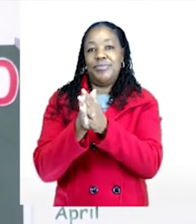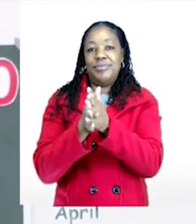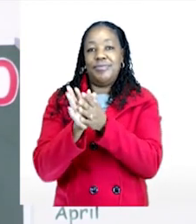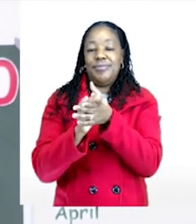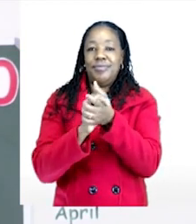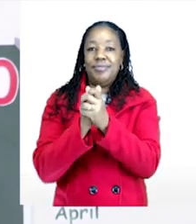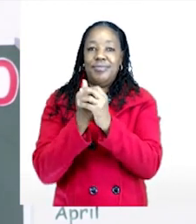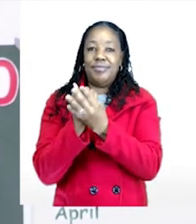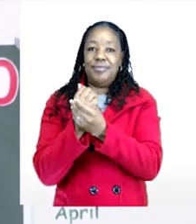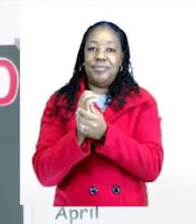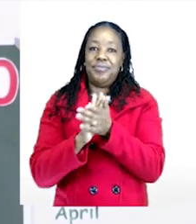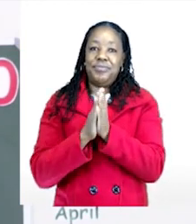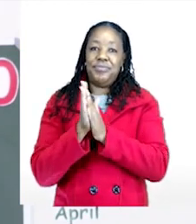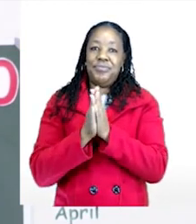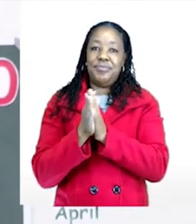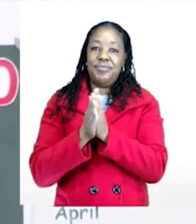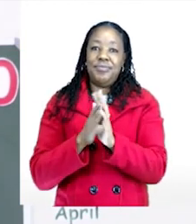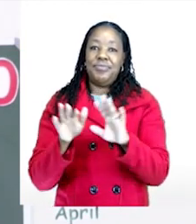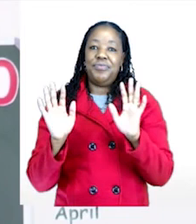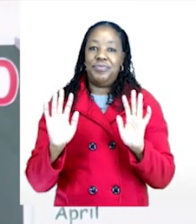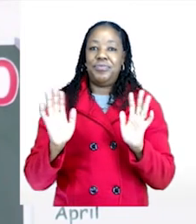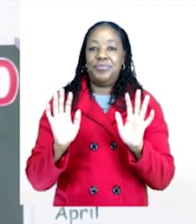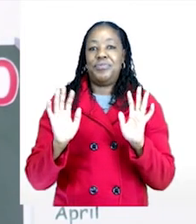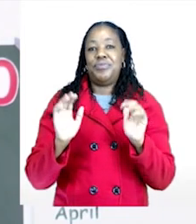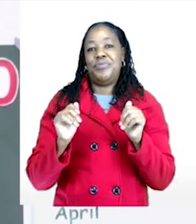hands and mine are clean. We have